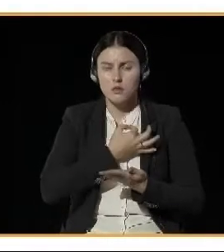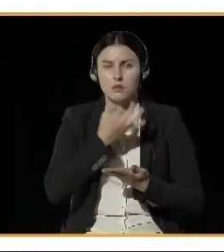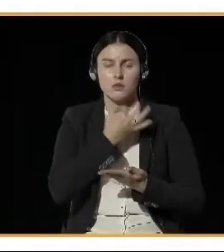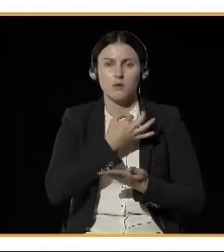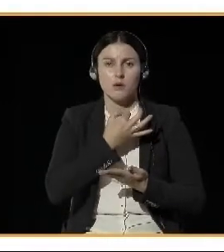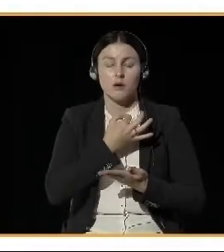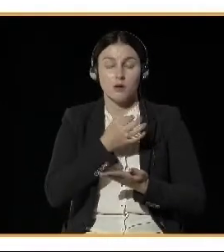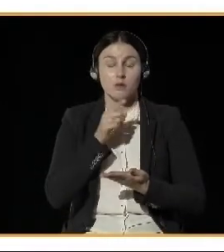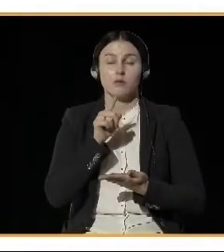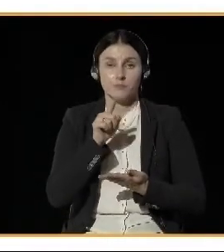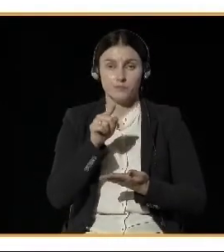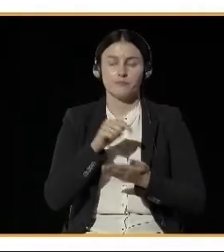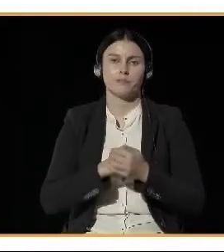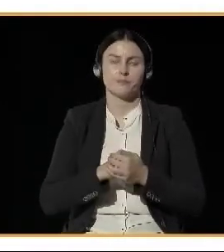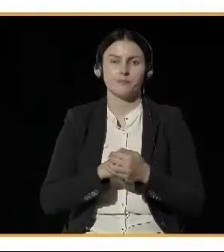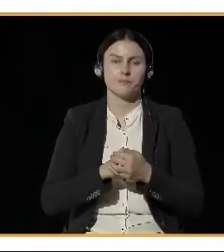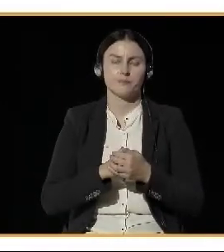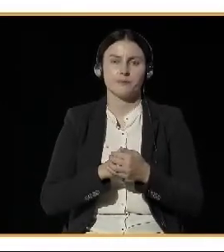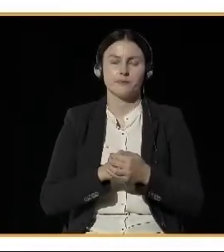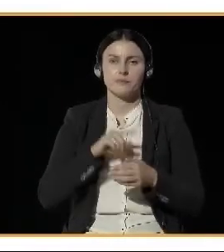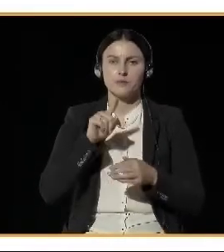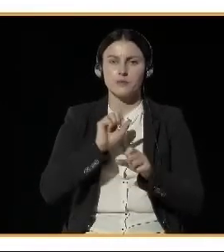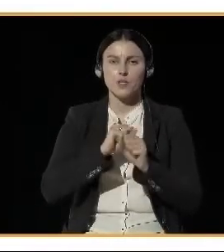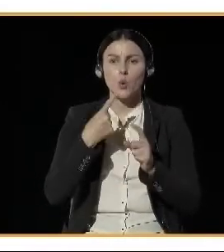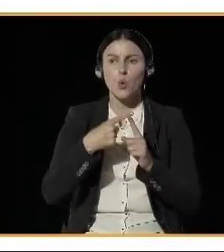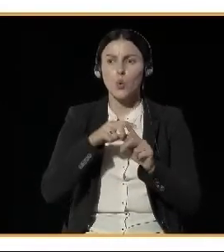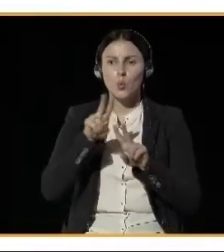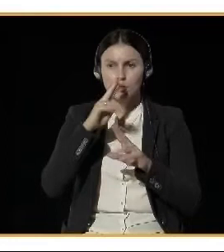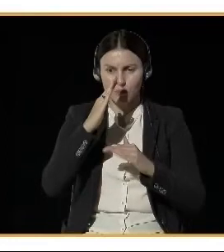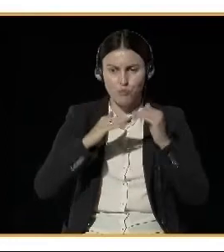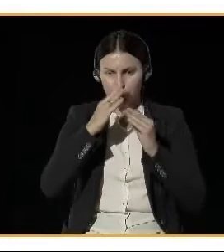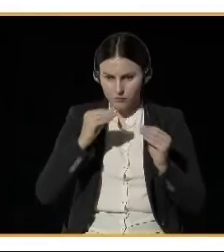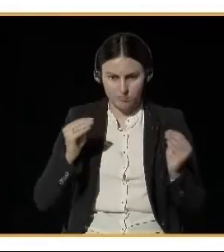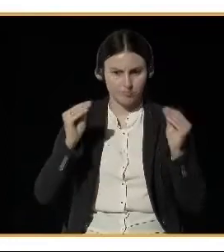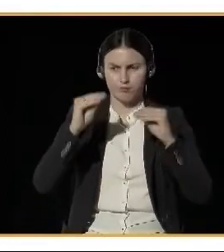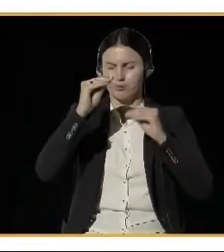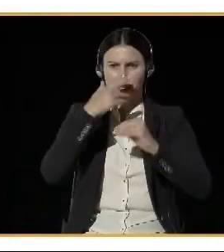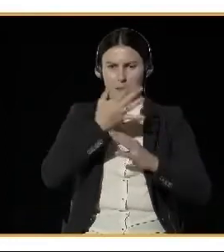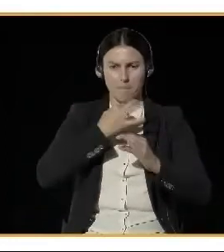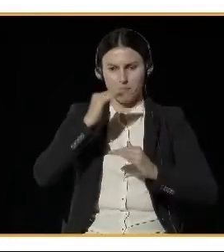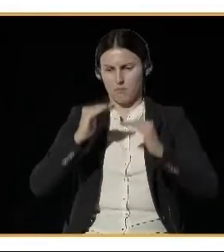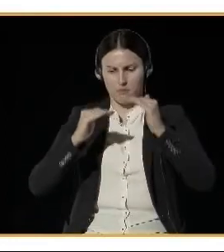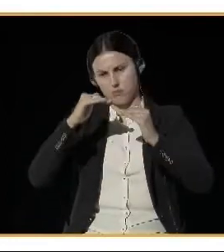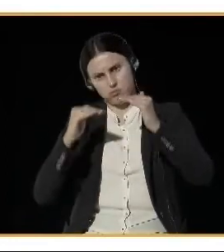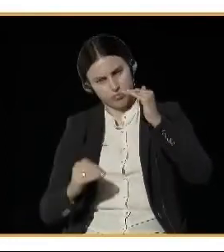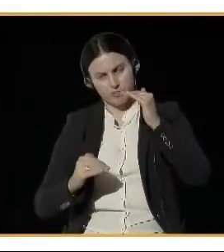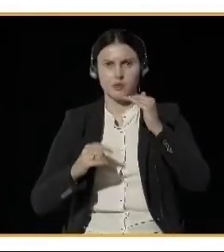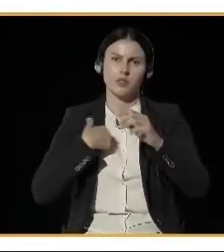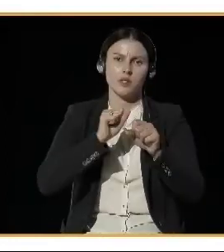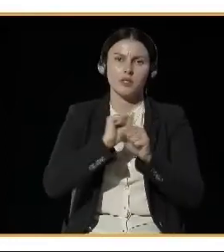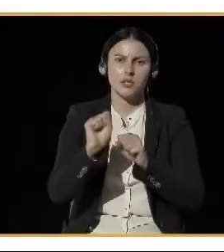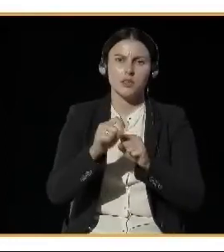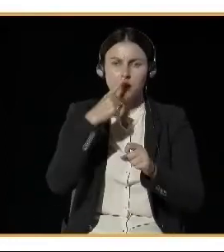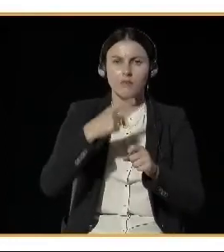in the bottom. And the second force is lengthening the life expectancy.